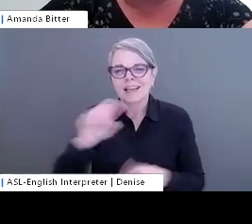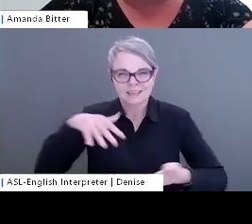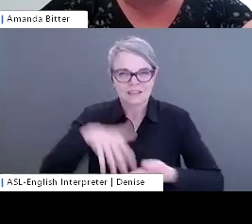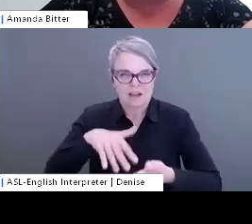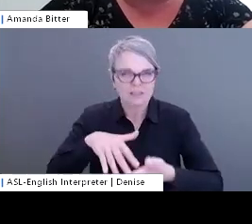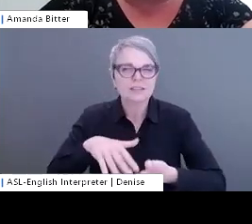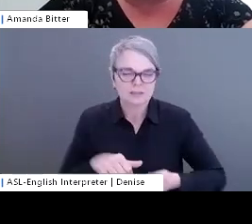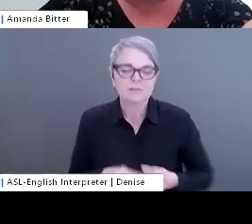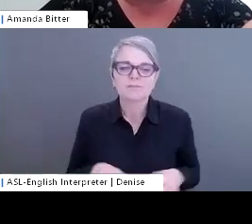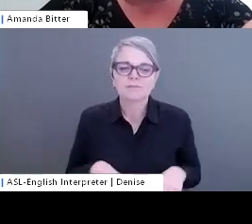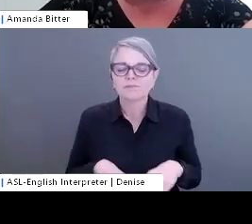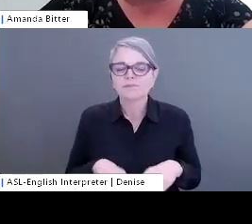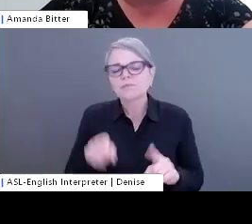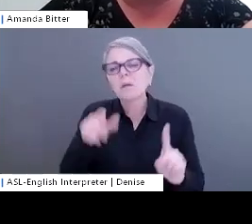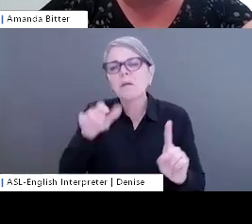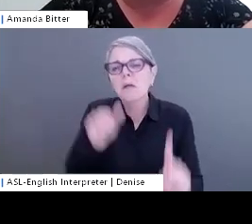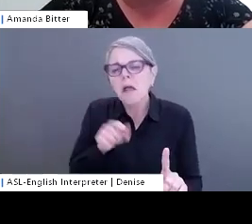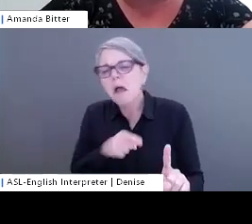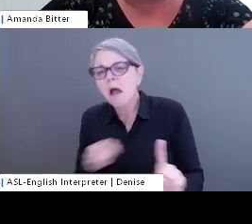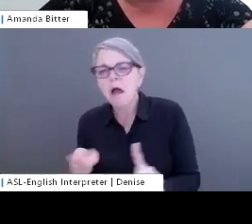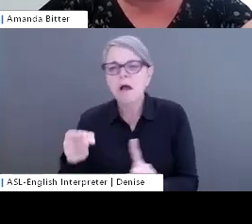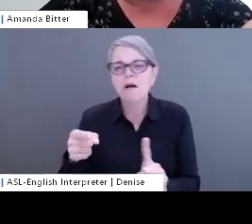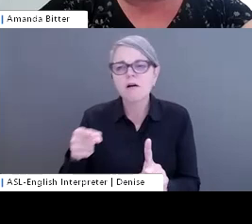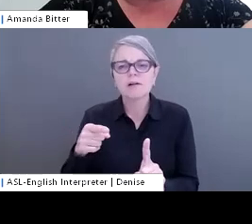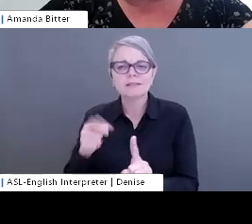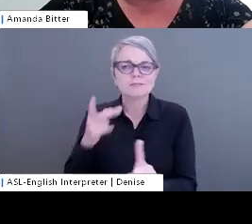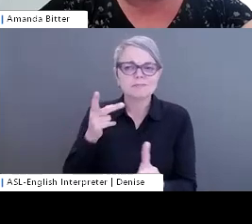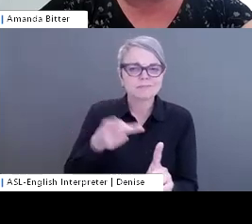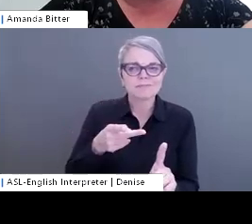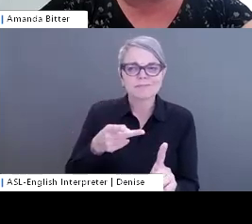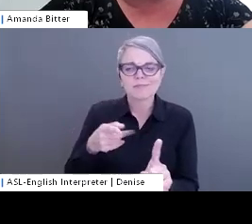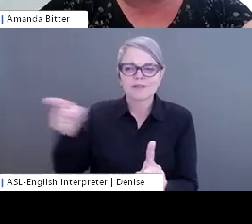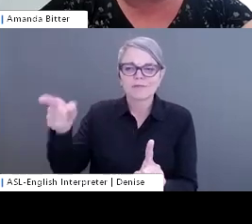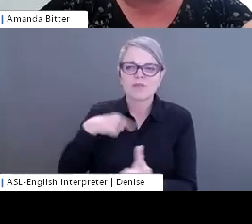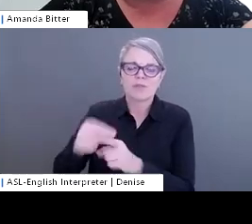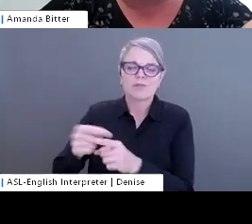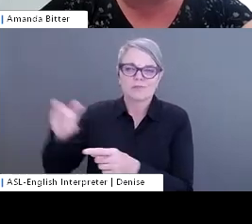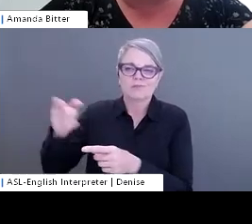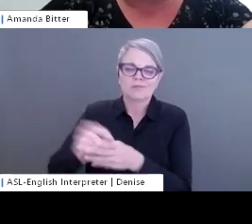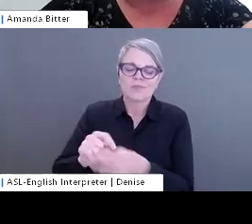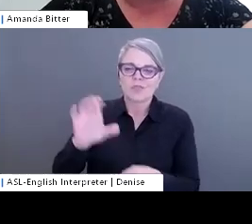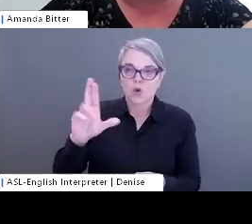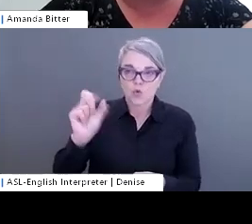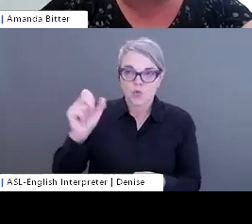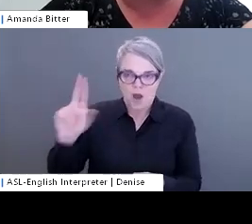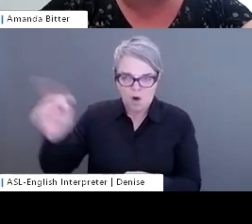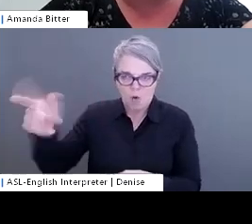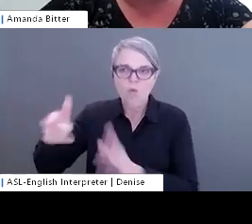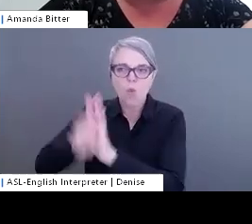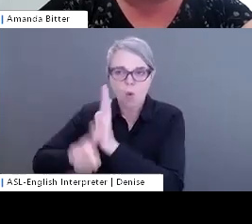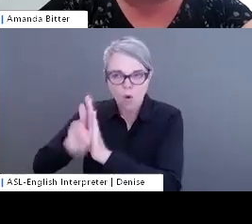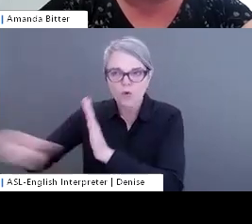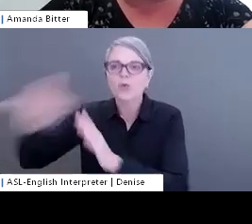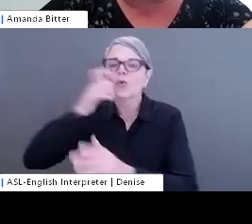ways around that, but that's with a Crown Consult. That's speaking with my detectives, my detective